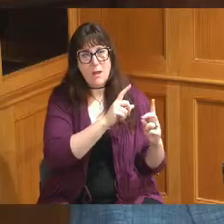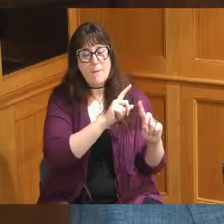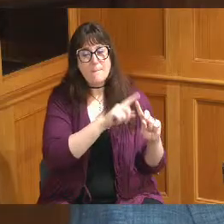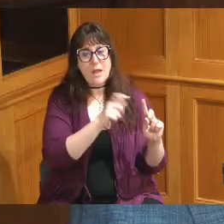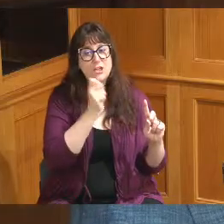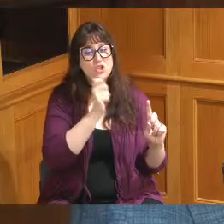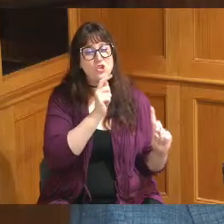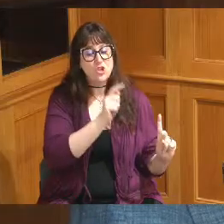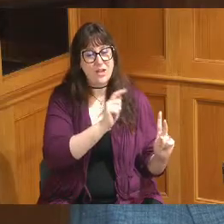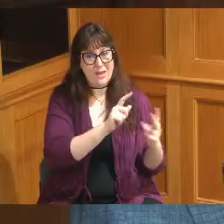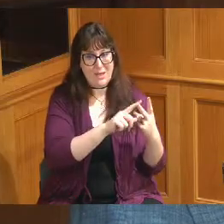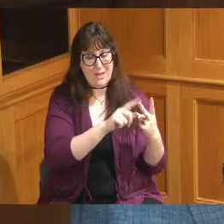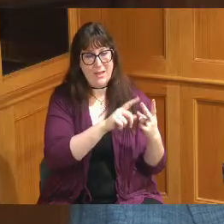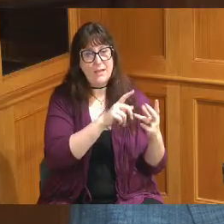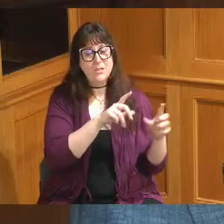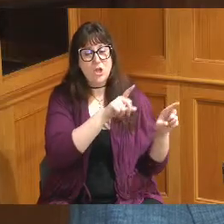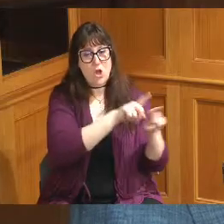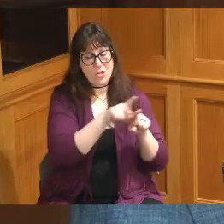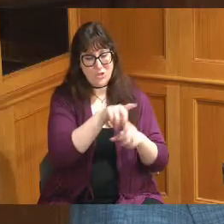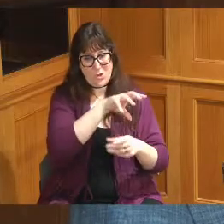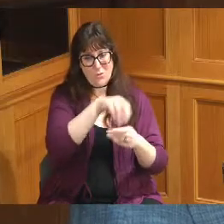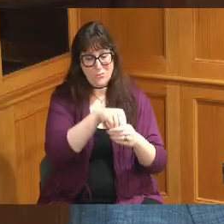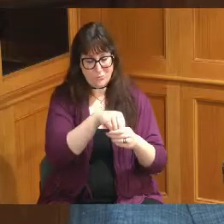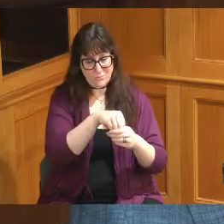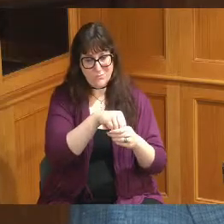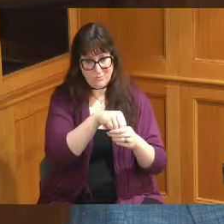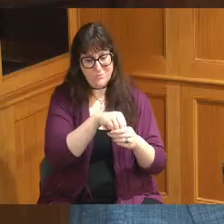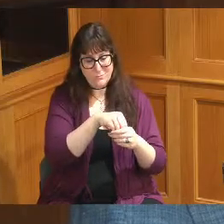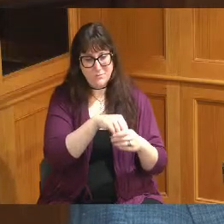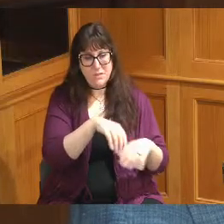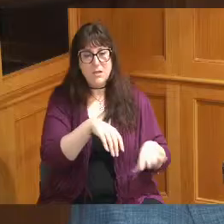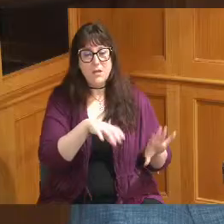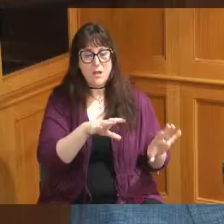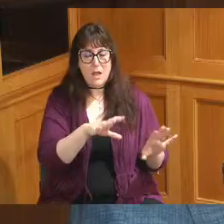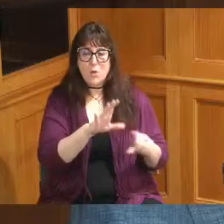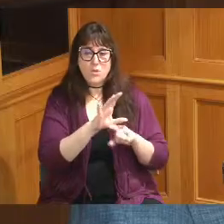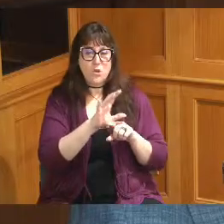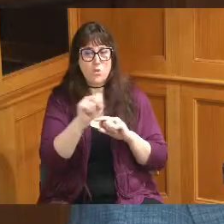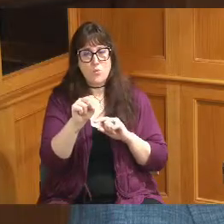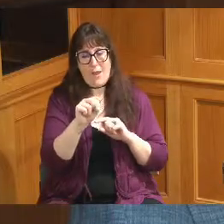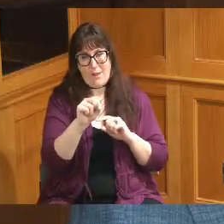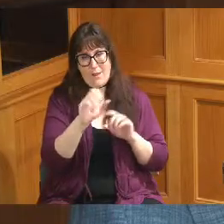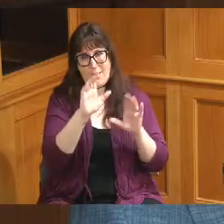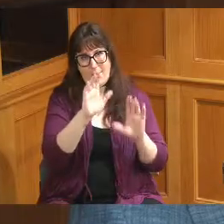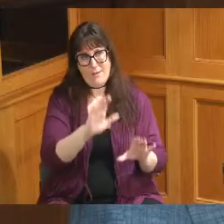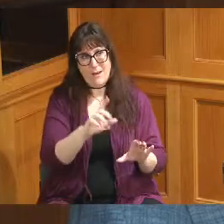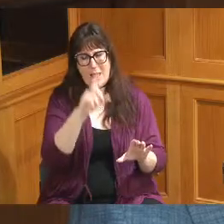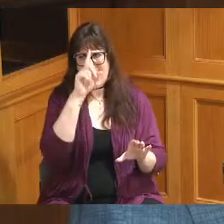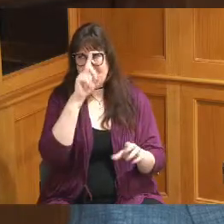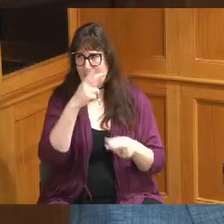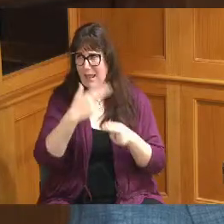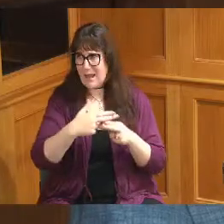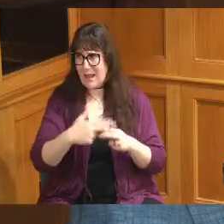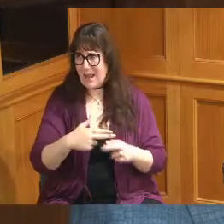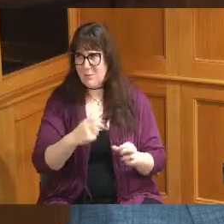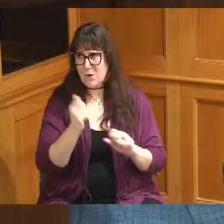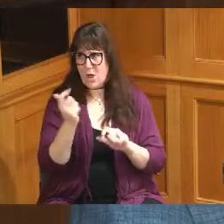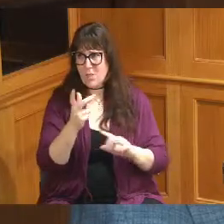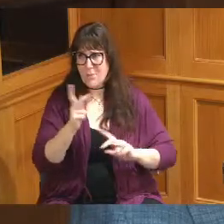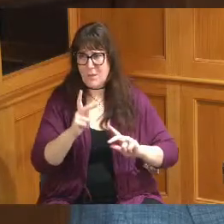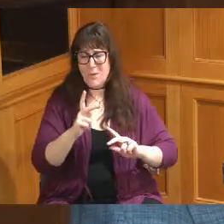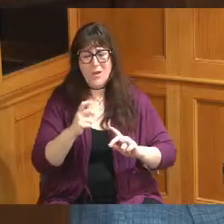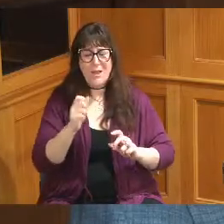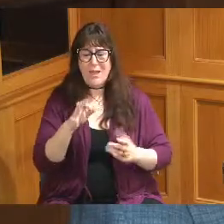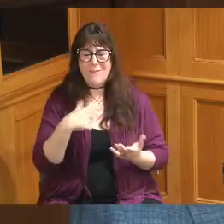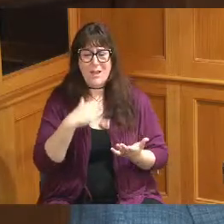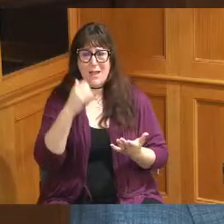Black Music Walk of Fame. So it was great. I think I made sure I named everybody that helped out. Veda, if I didn't, give